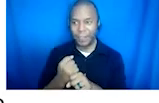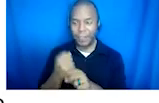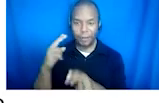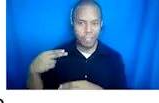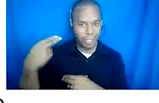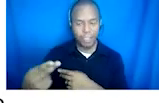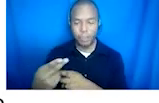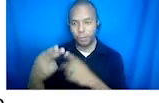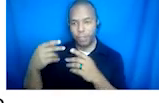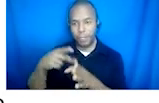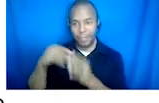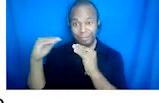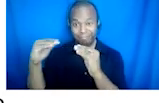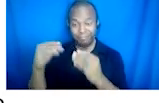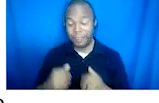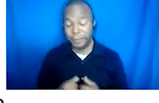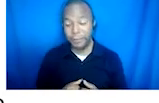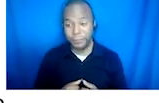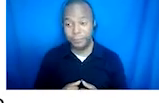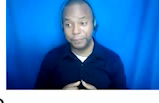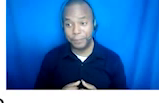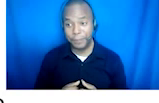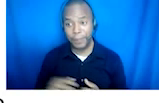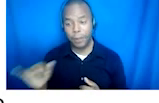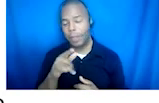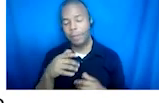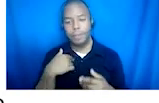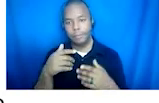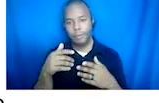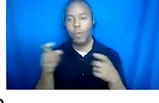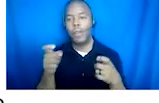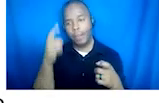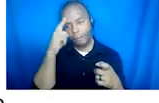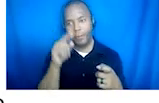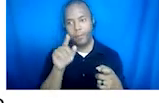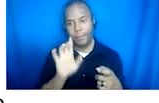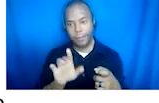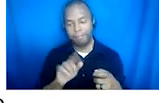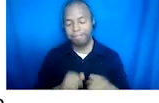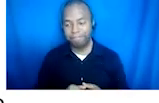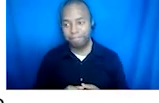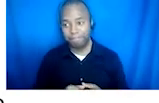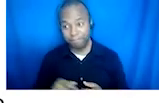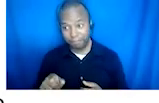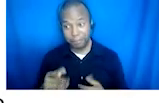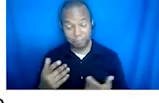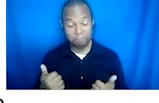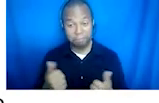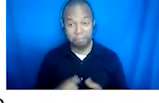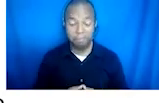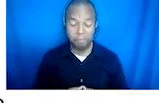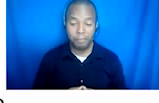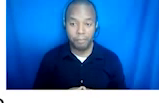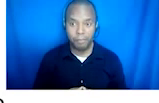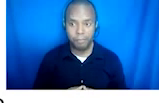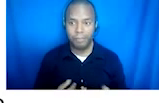here. And I was their DE coordinator, and yeah, poker, huh? Yeah. So we need to